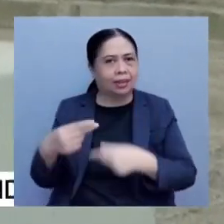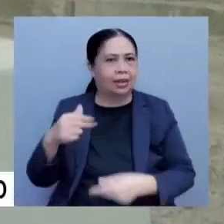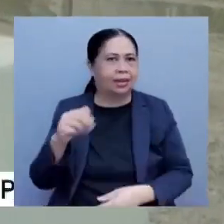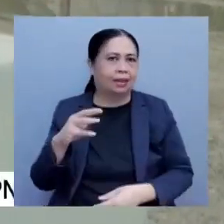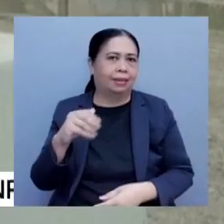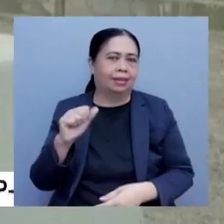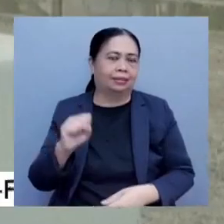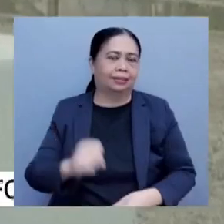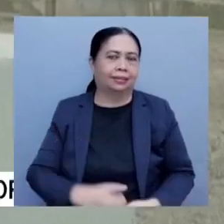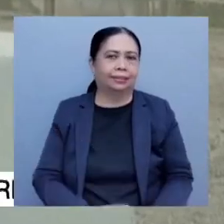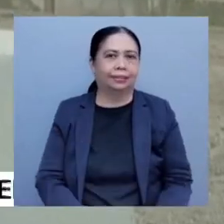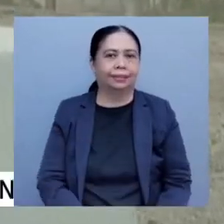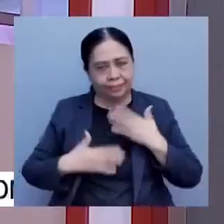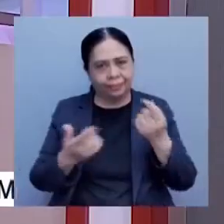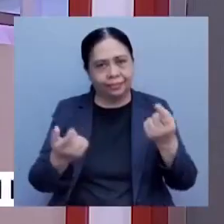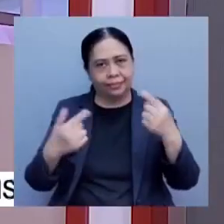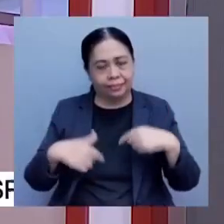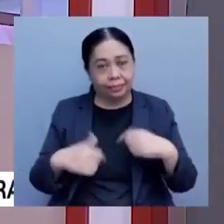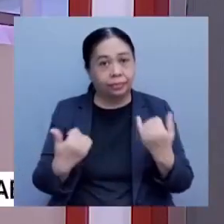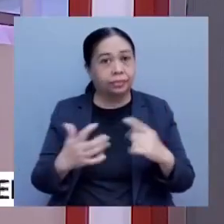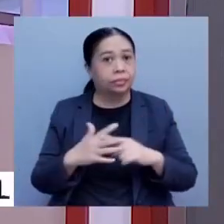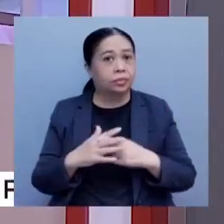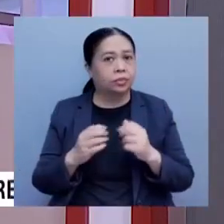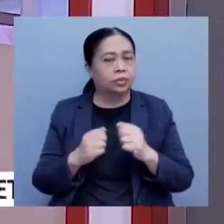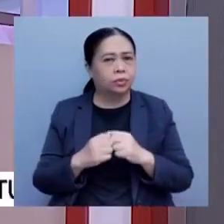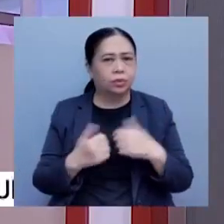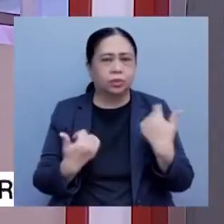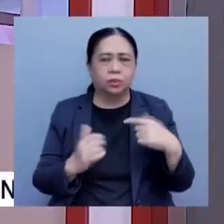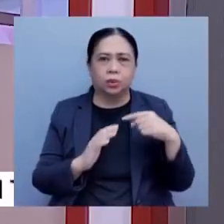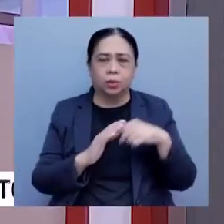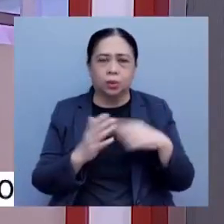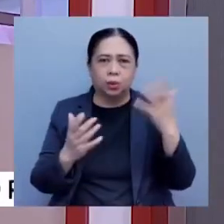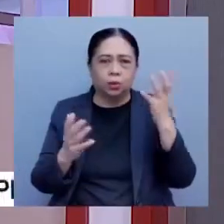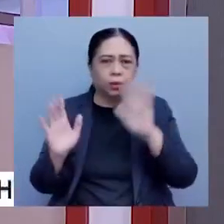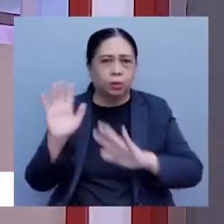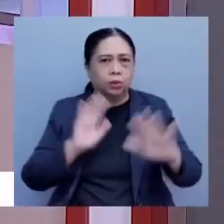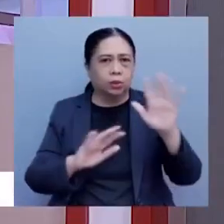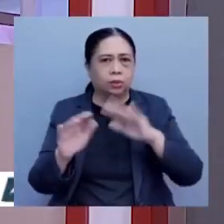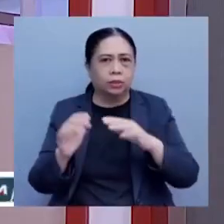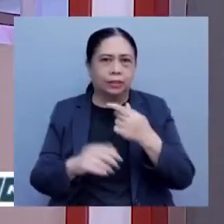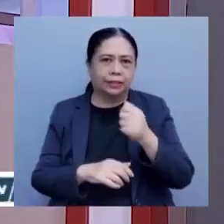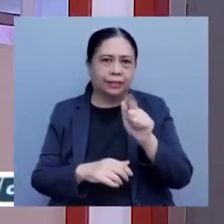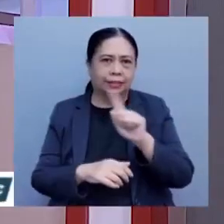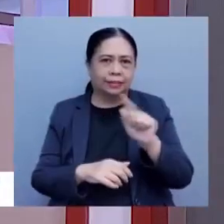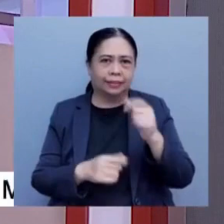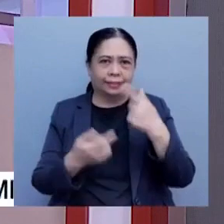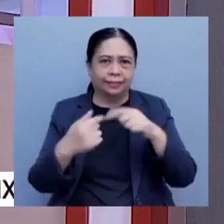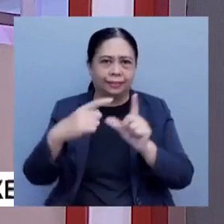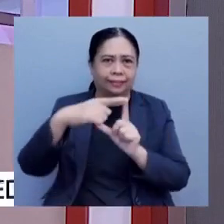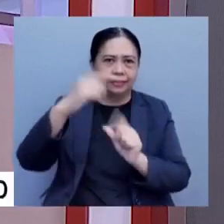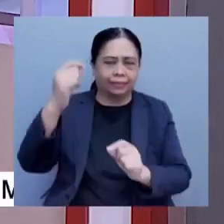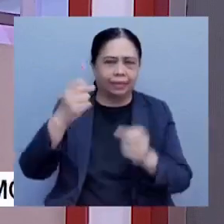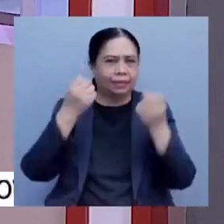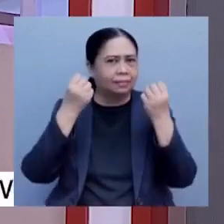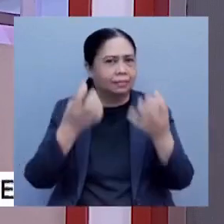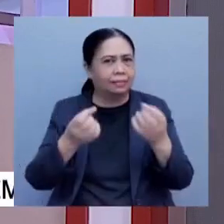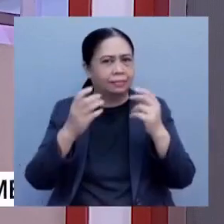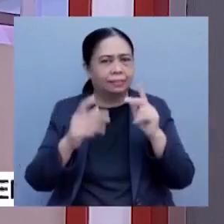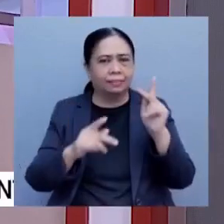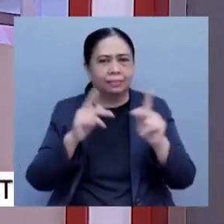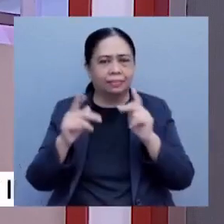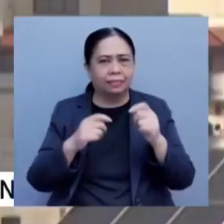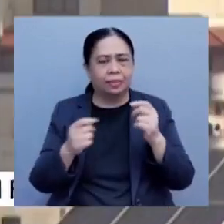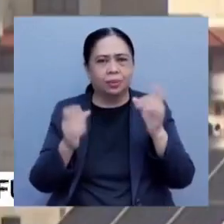VOA News. The deepening humanitarian crisis in Gaza. thousands of civilians at risk of